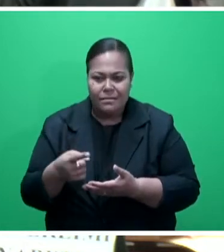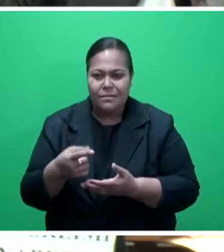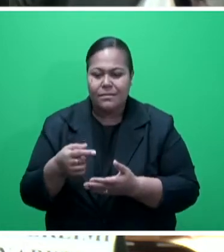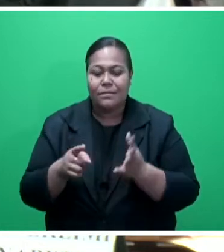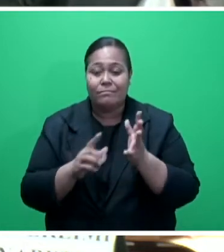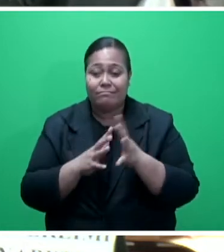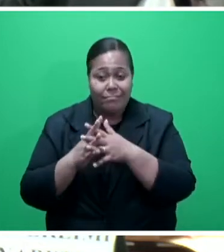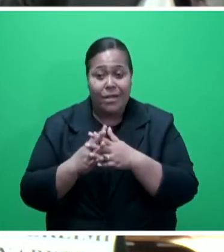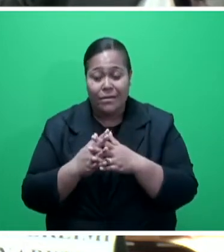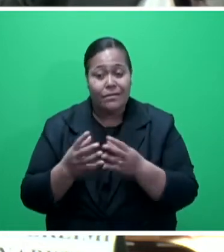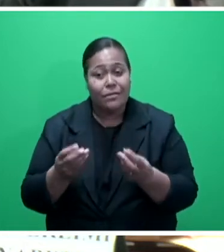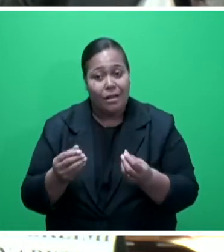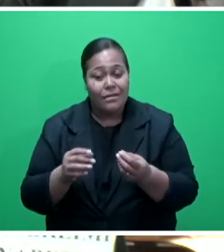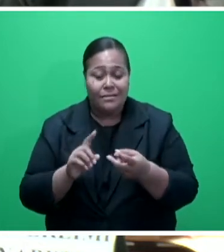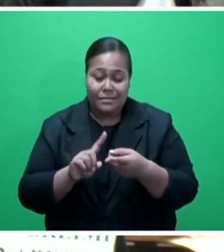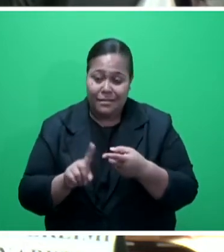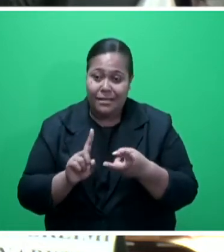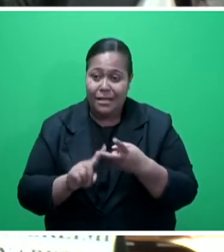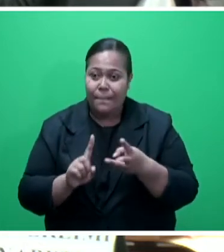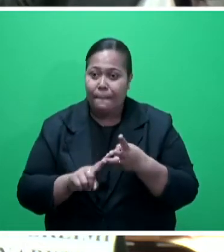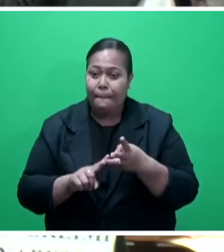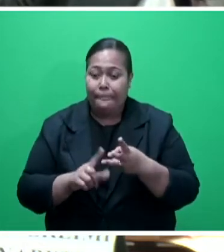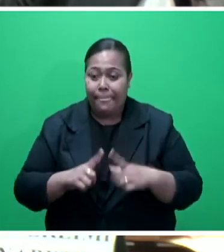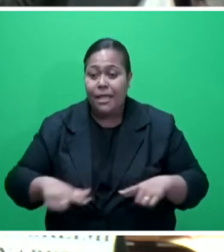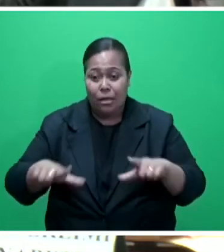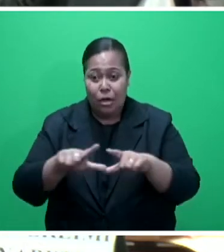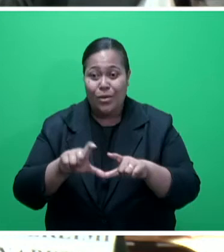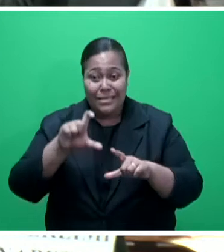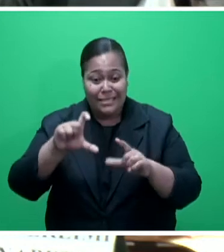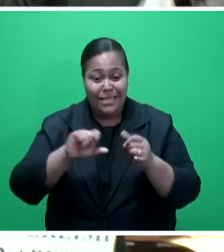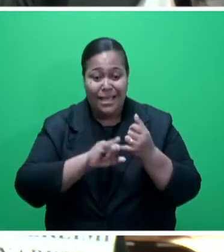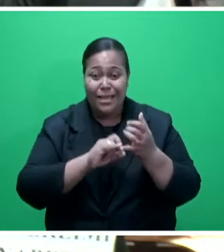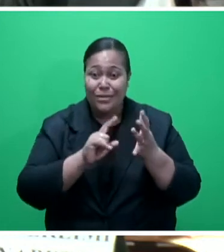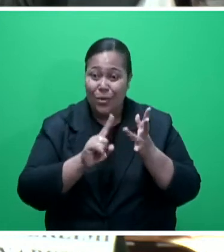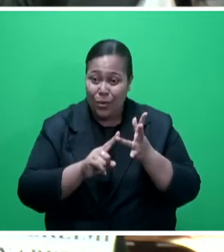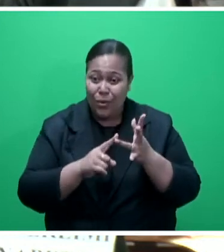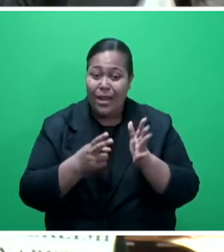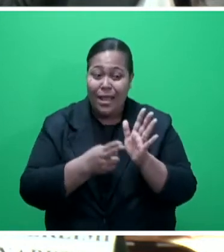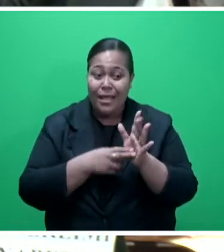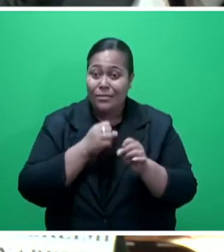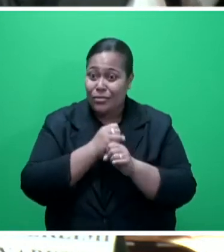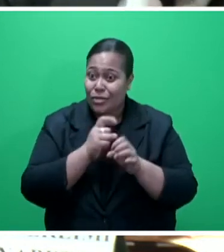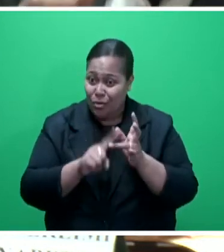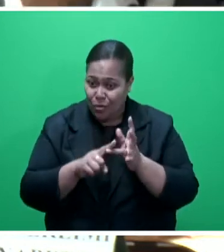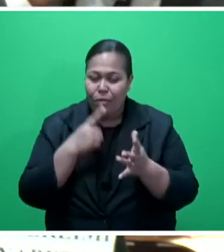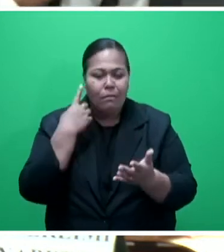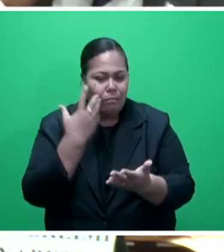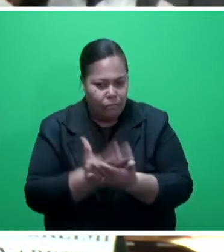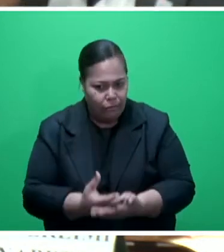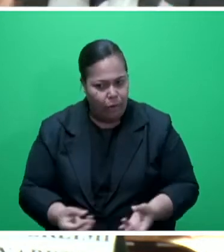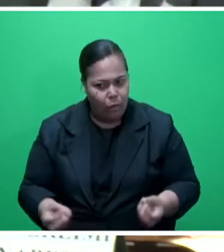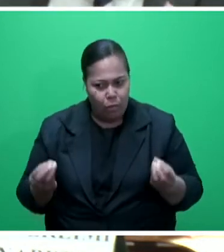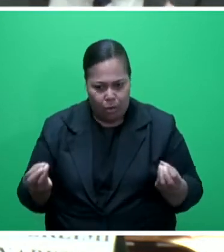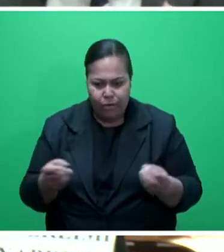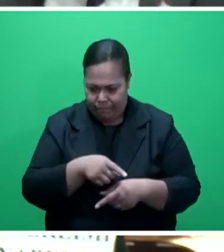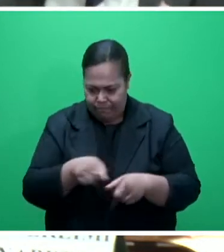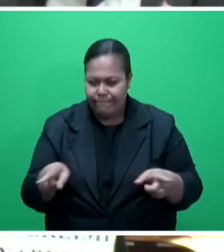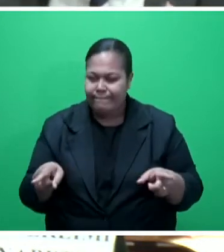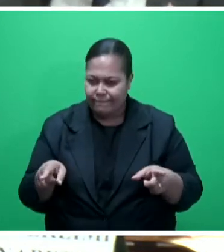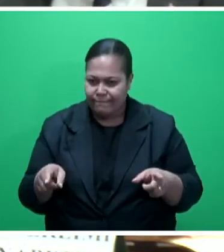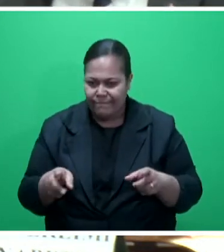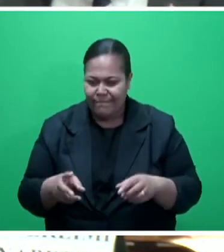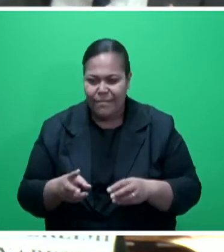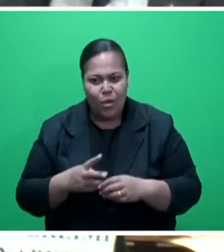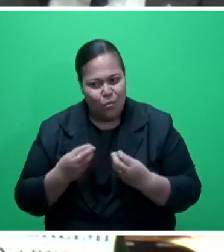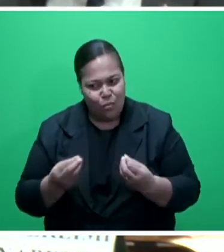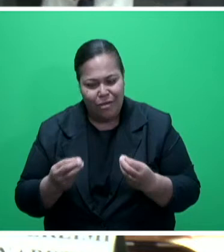$400,000 as well. Local civil society organizations and non-government organizations have again proven to be a valuable partner